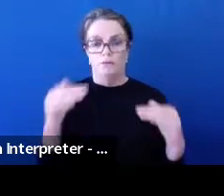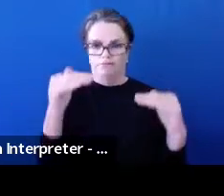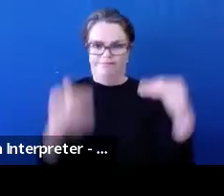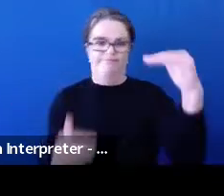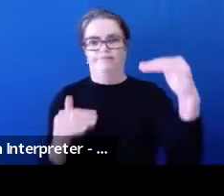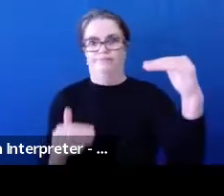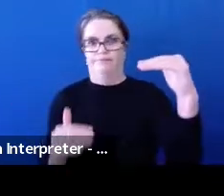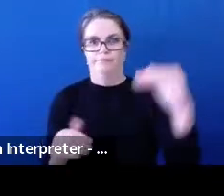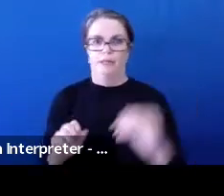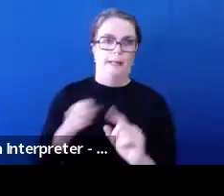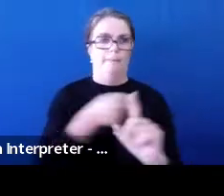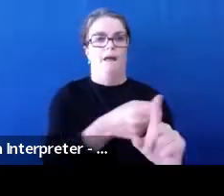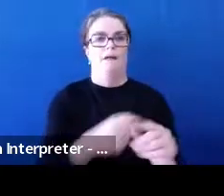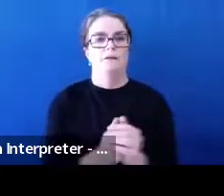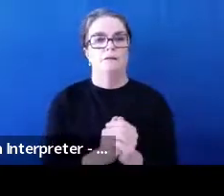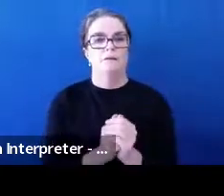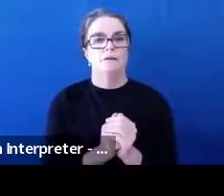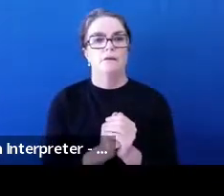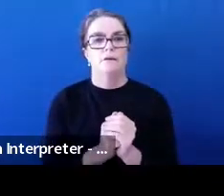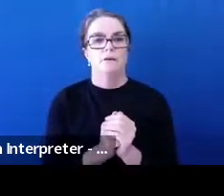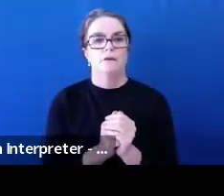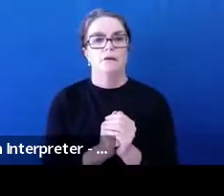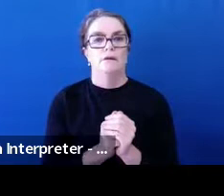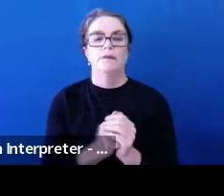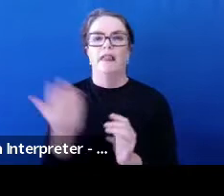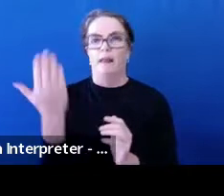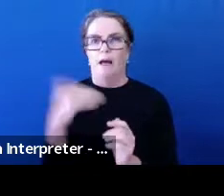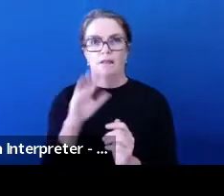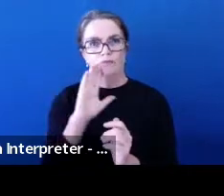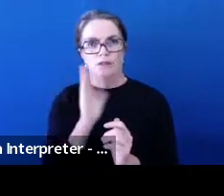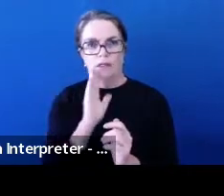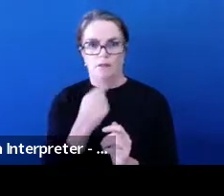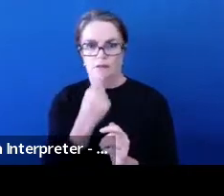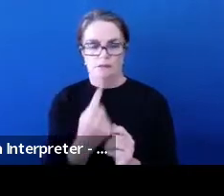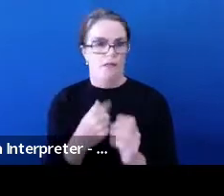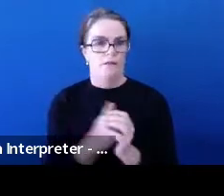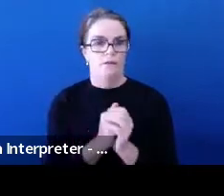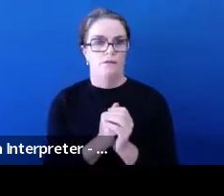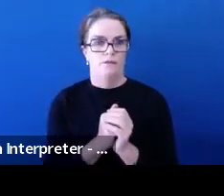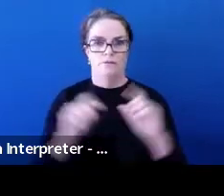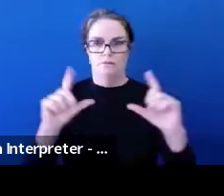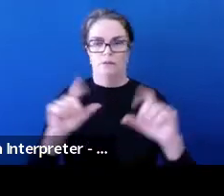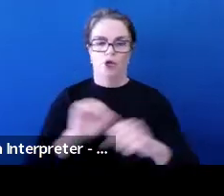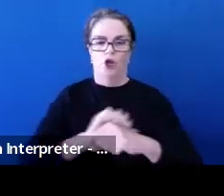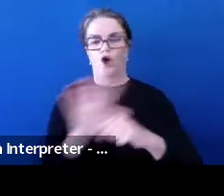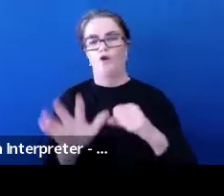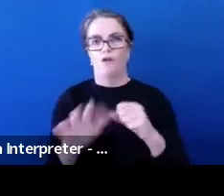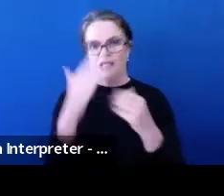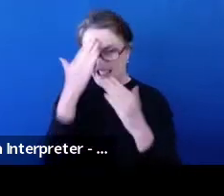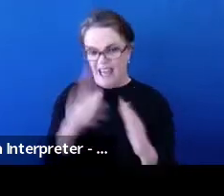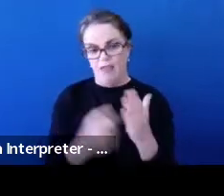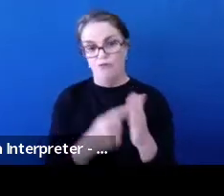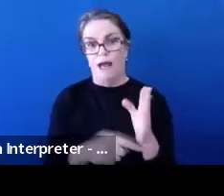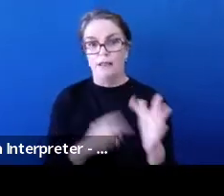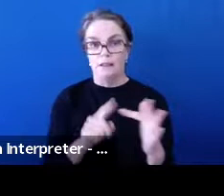that Emiliano captured so very well. And the headline reads, COVID death rate three times